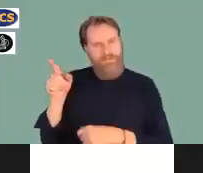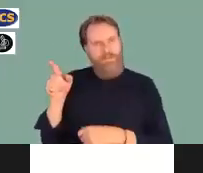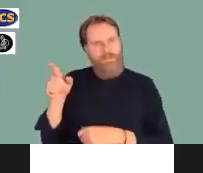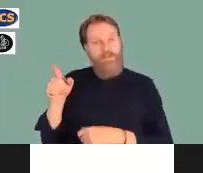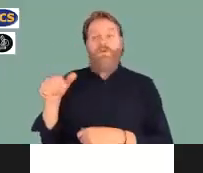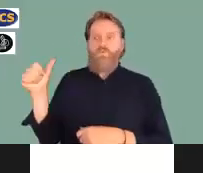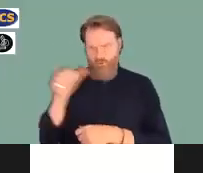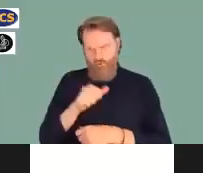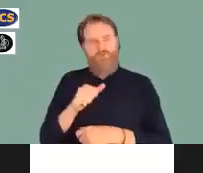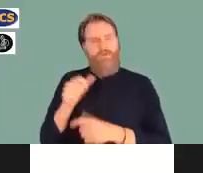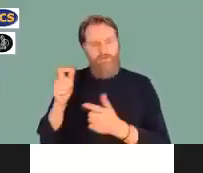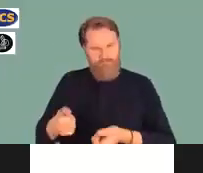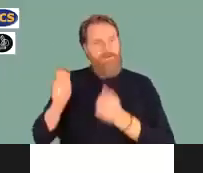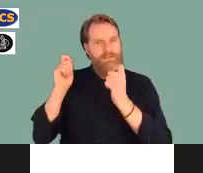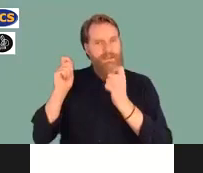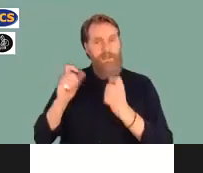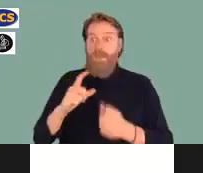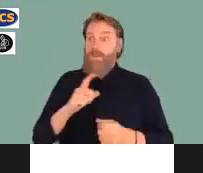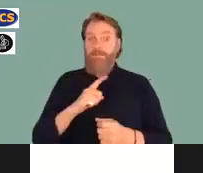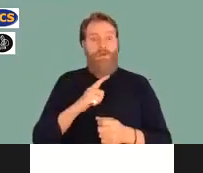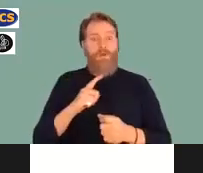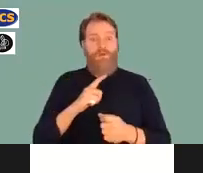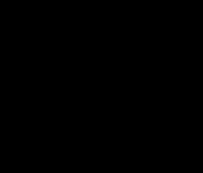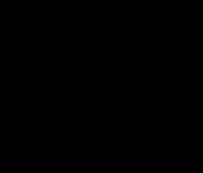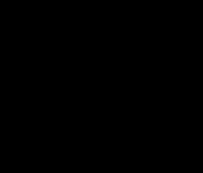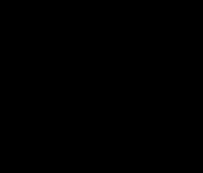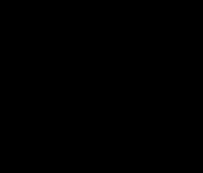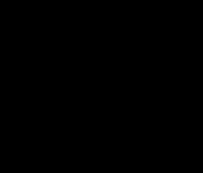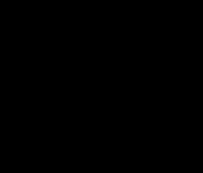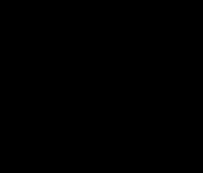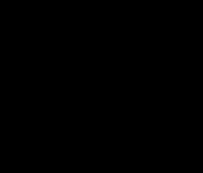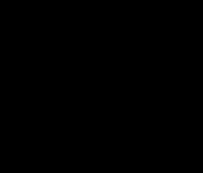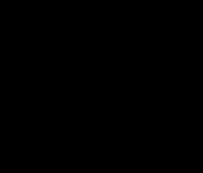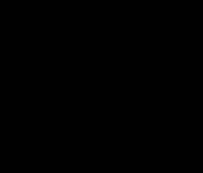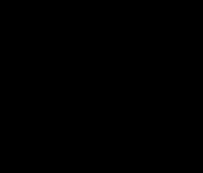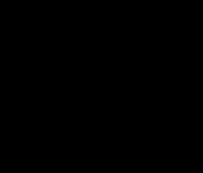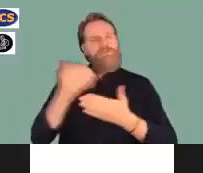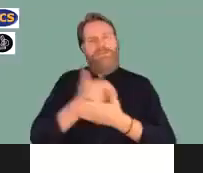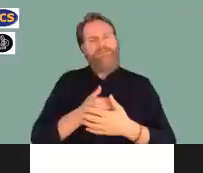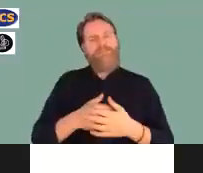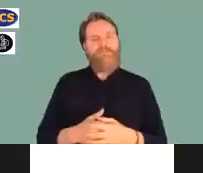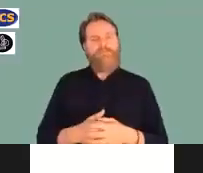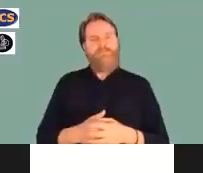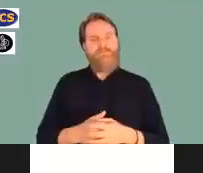flag off, because it's creating a hostile and unsafe environment for us in the workplace. And so